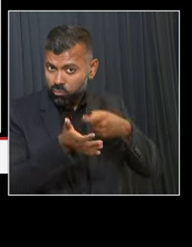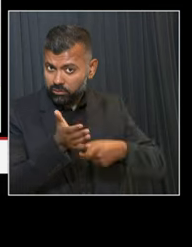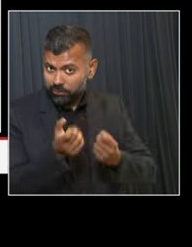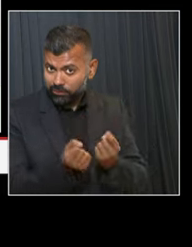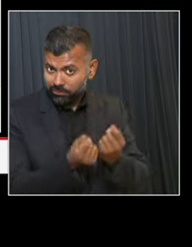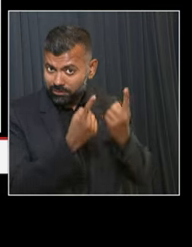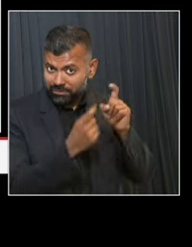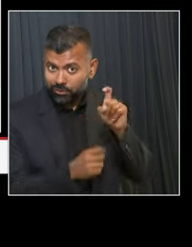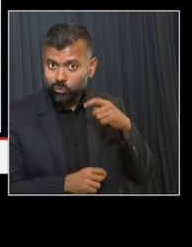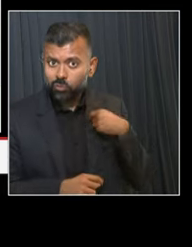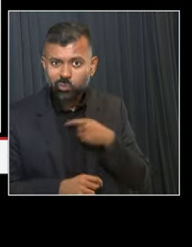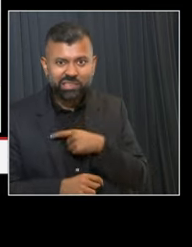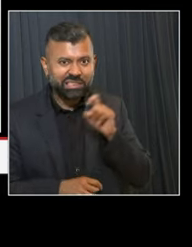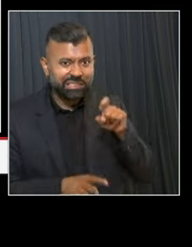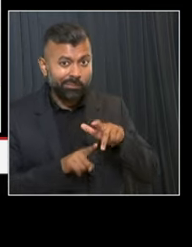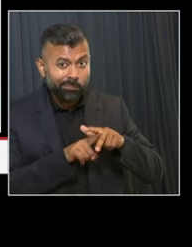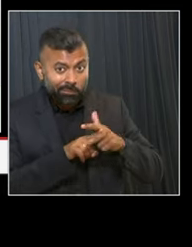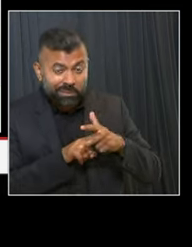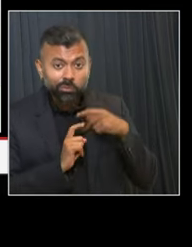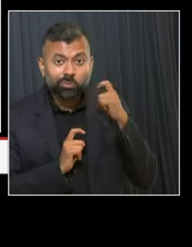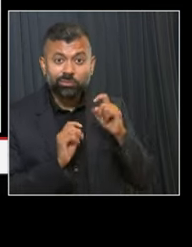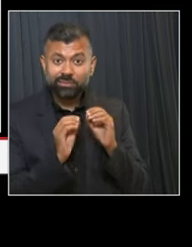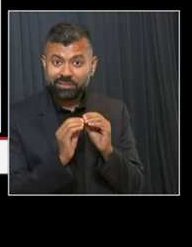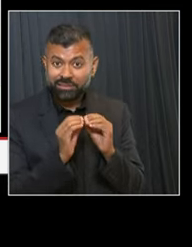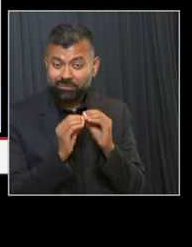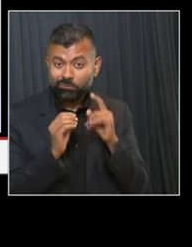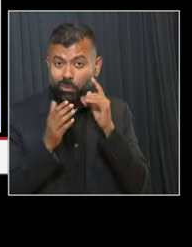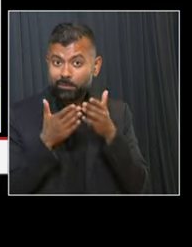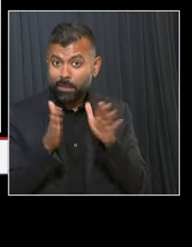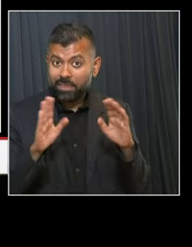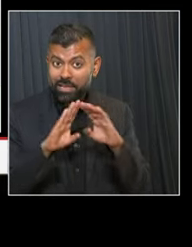and maintenance in public housing.